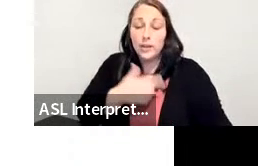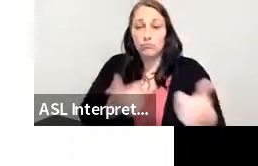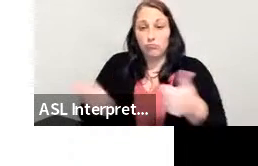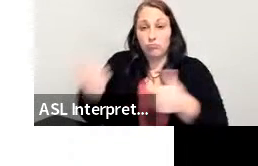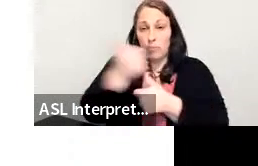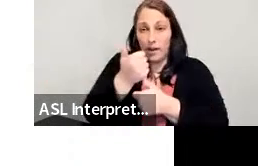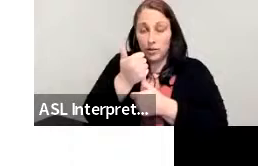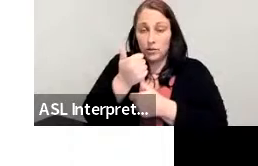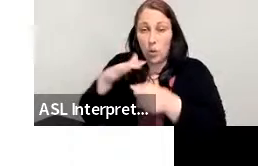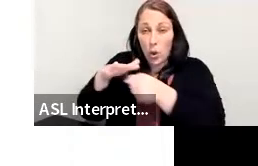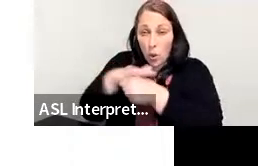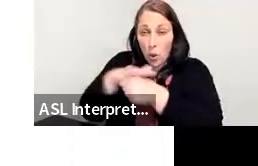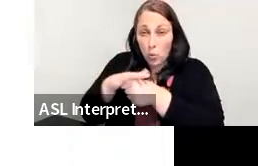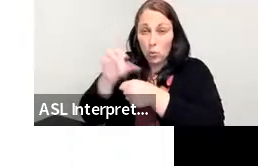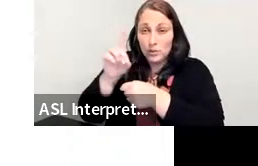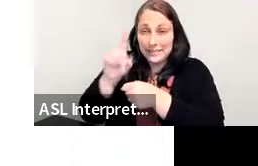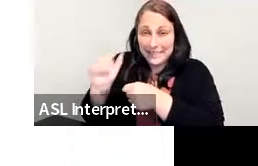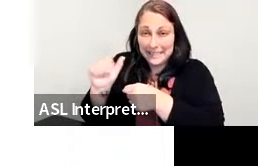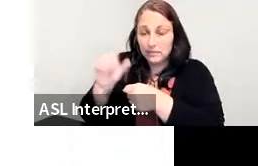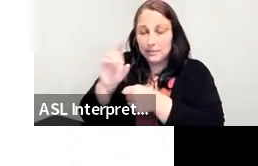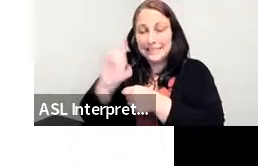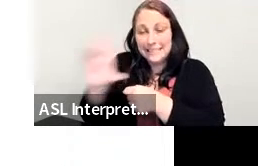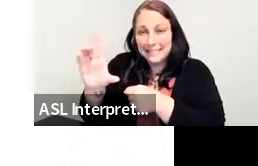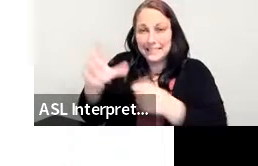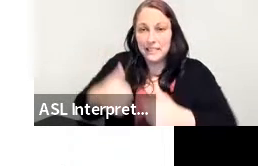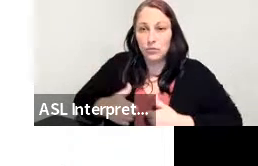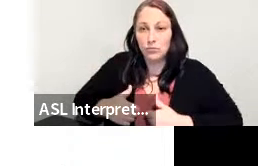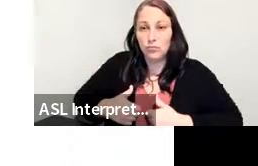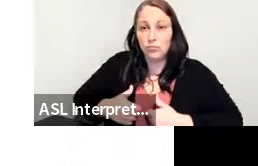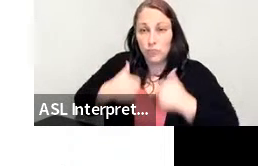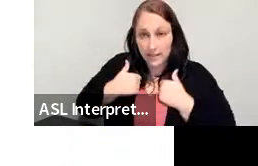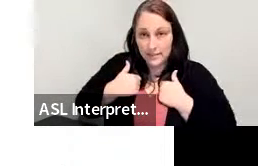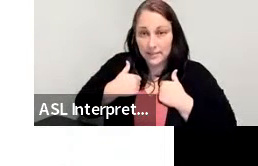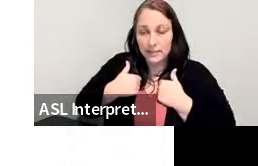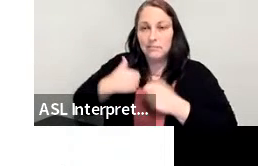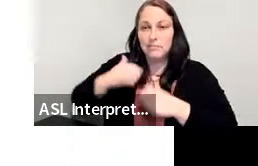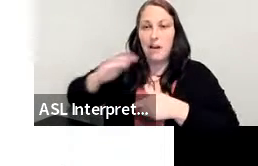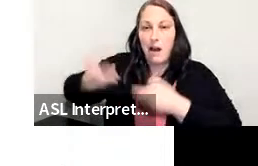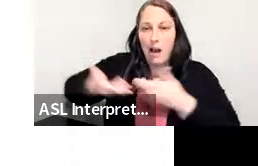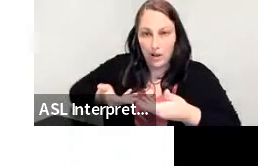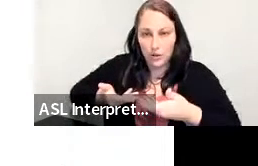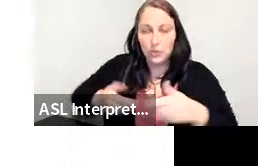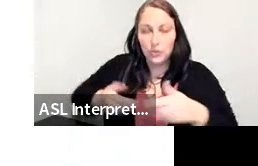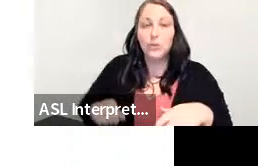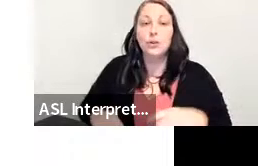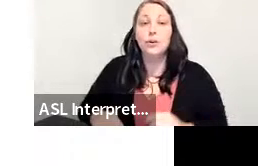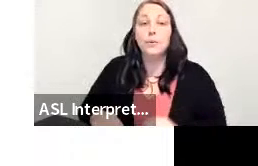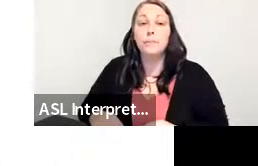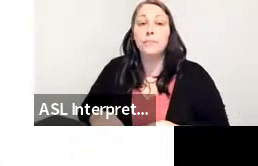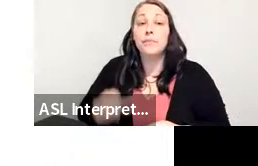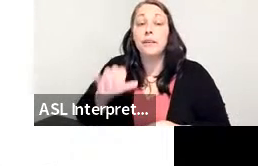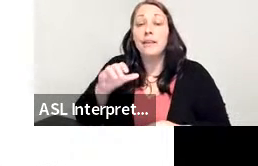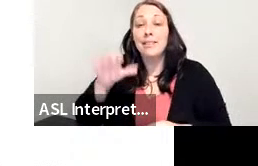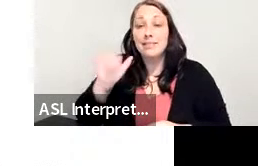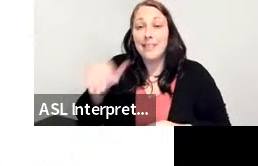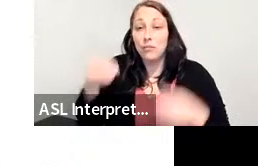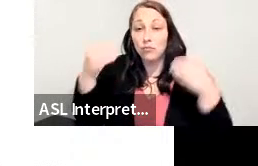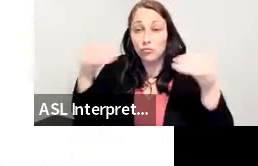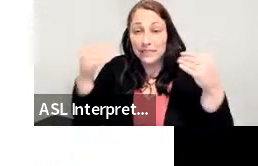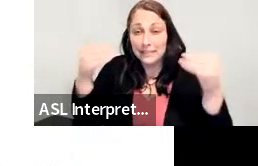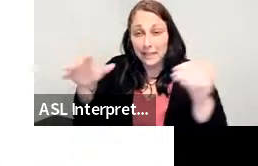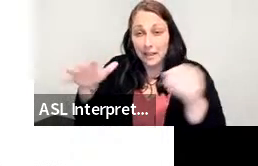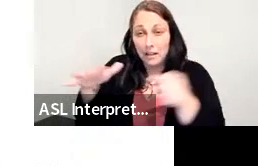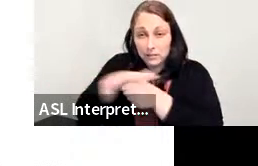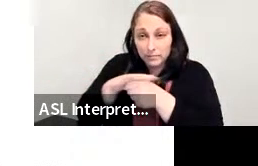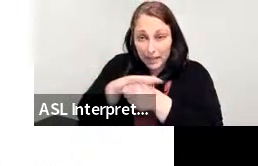part of the construction process. We have about 10,000 square feet of retail dedicated to the makerspace at a discount market rent.